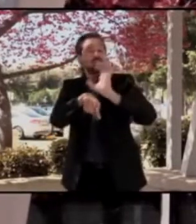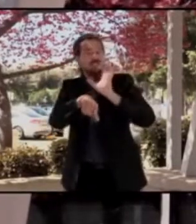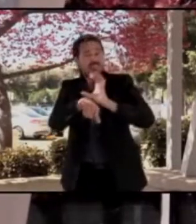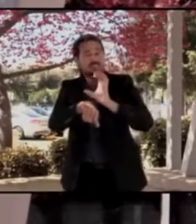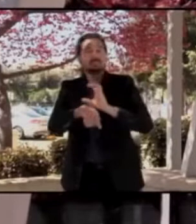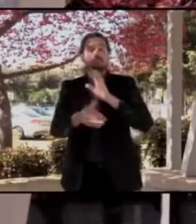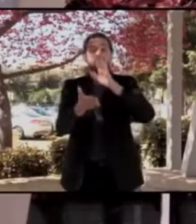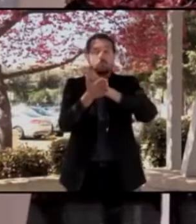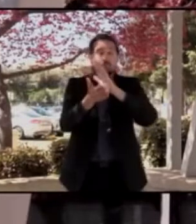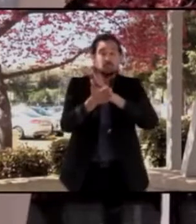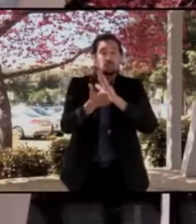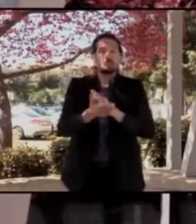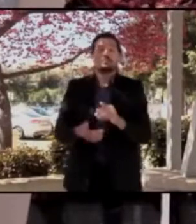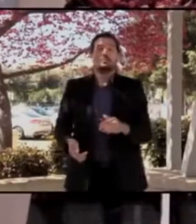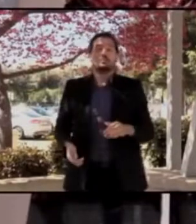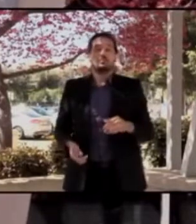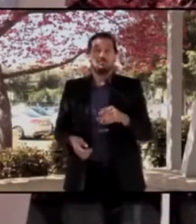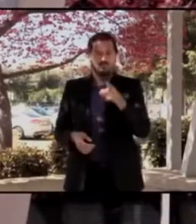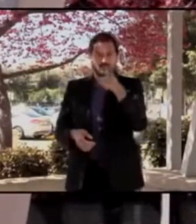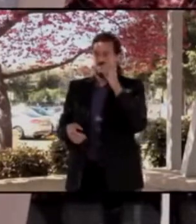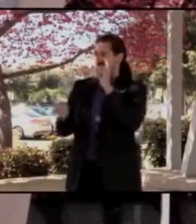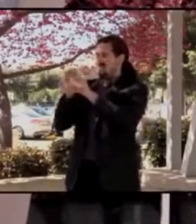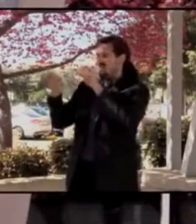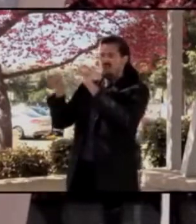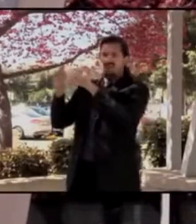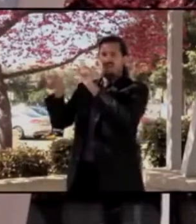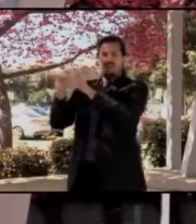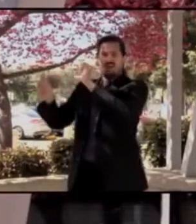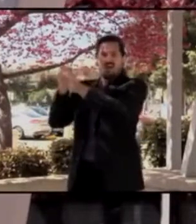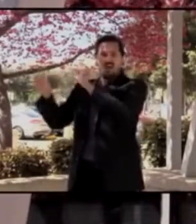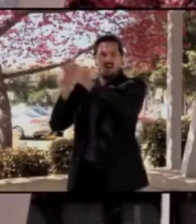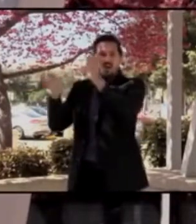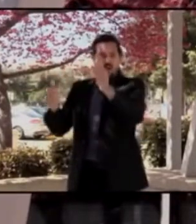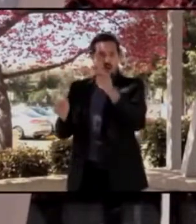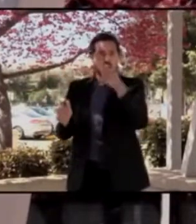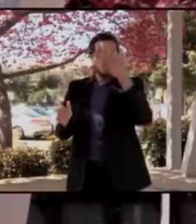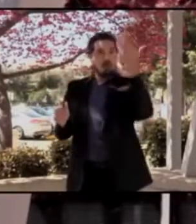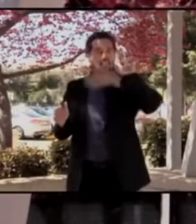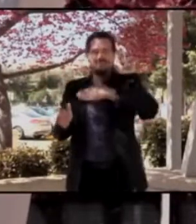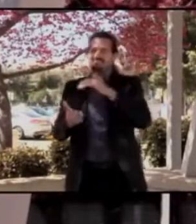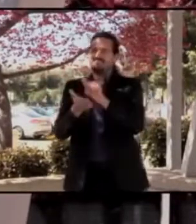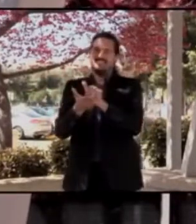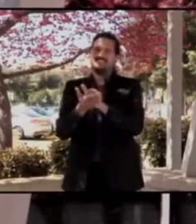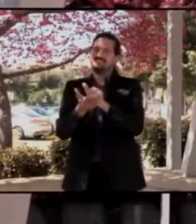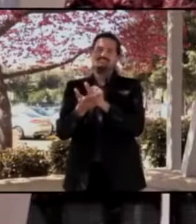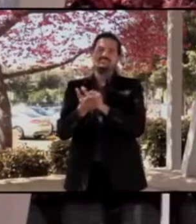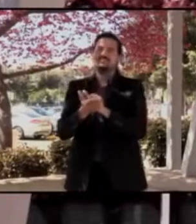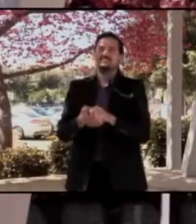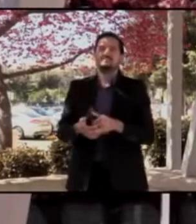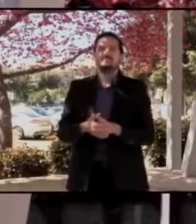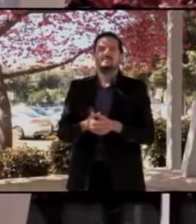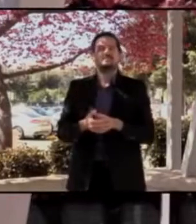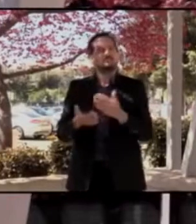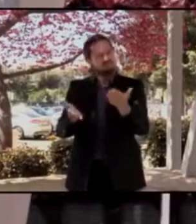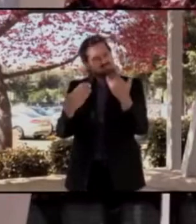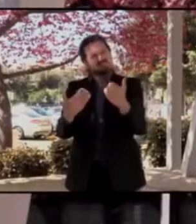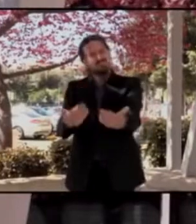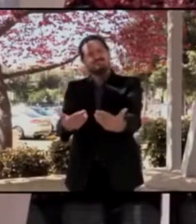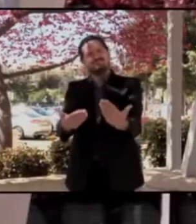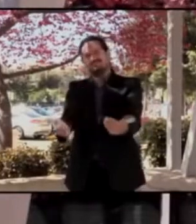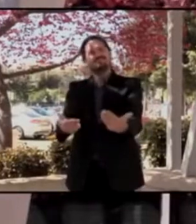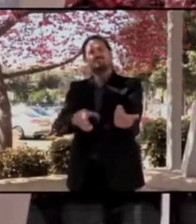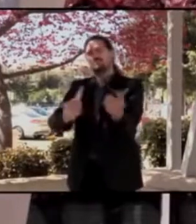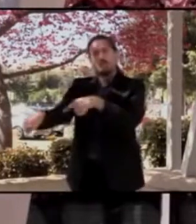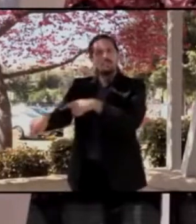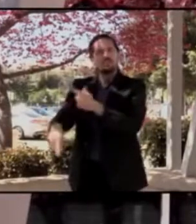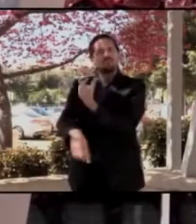vaccine now. You got to get in there. Now, here's what's great about where we are now. We have enough vaccines to not only make sure that those big sites are taken